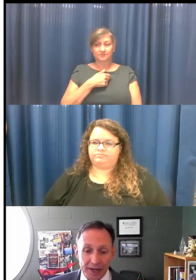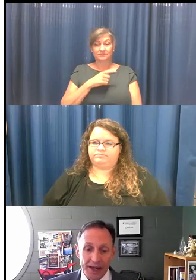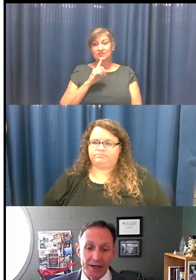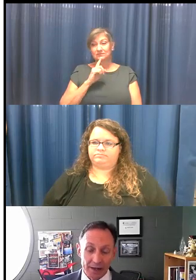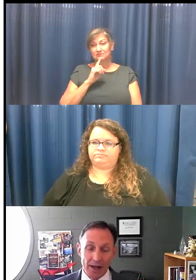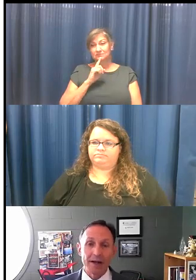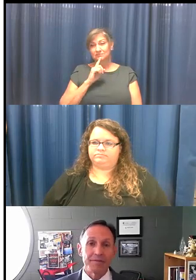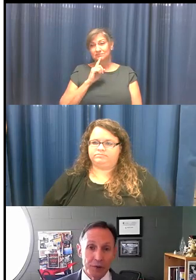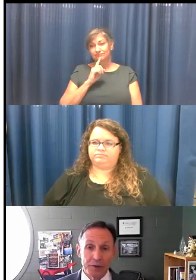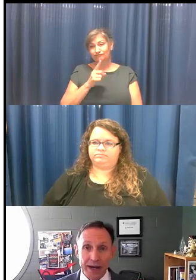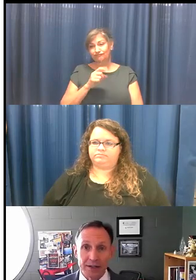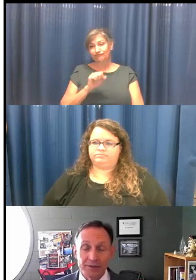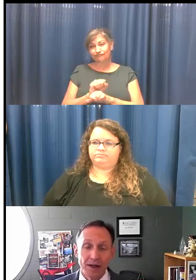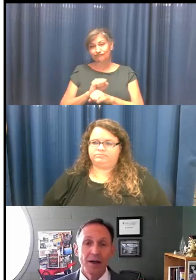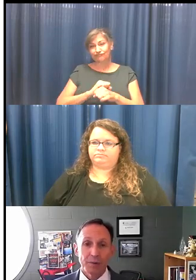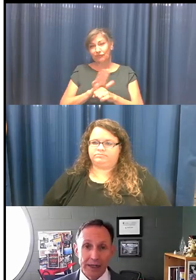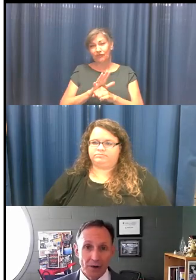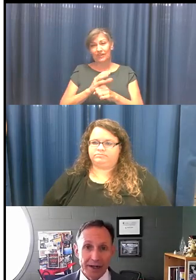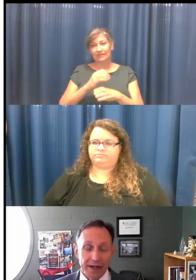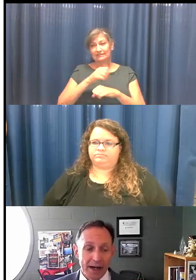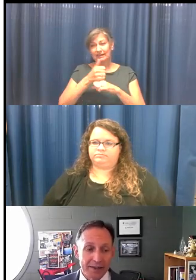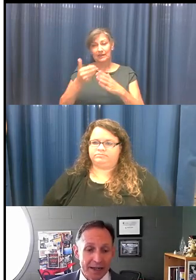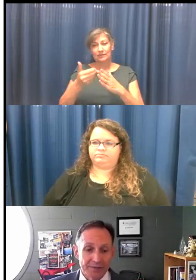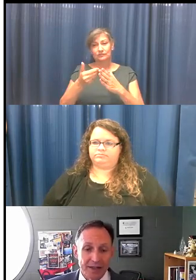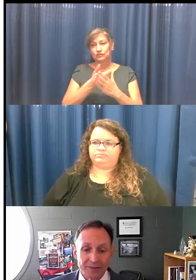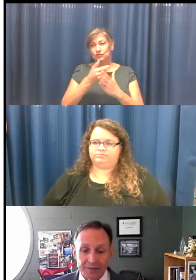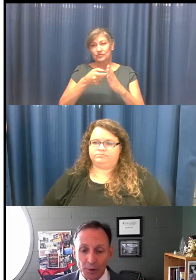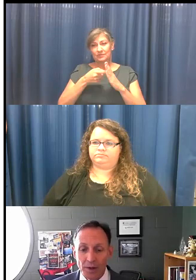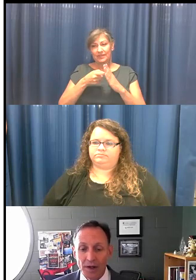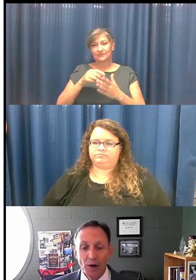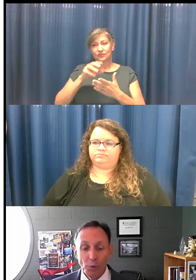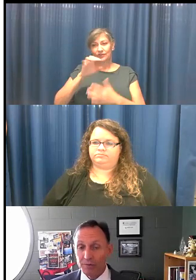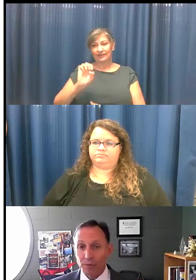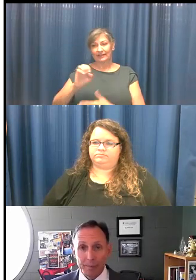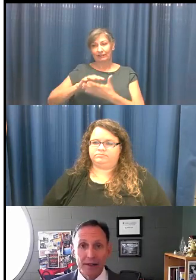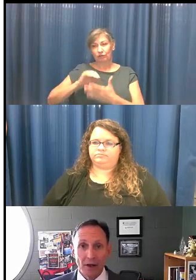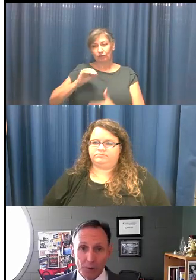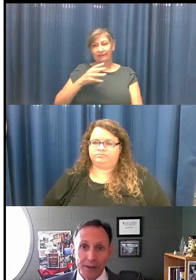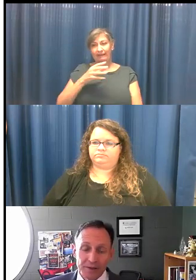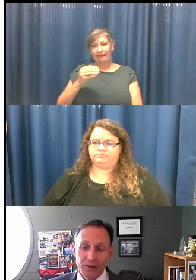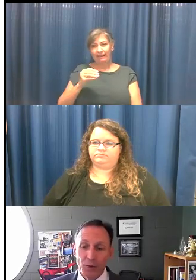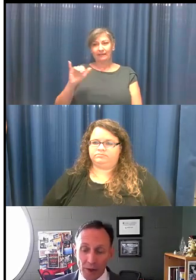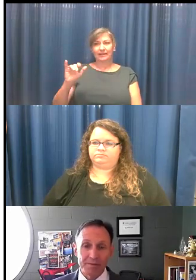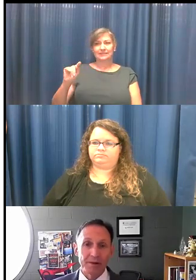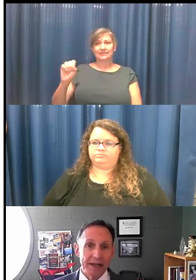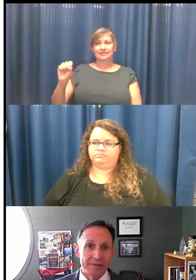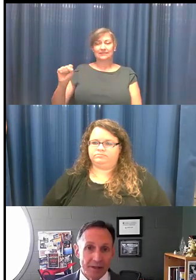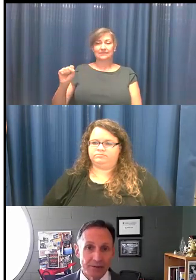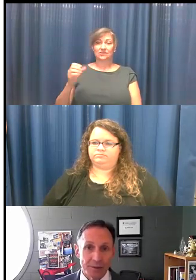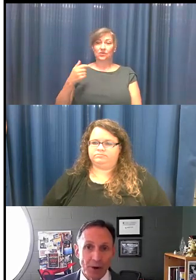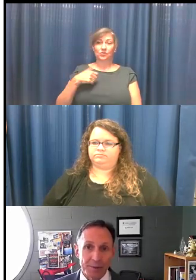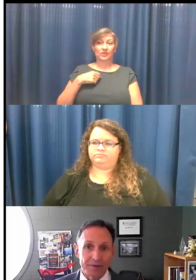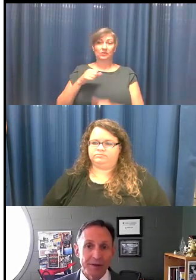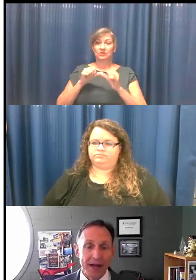has created a lot of new demands for e-learning and ITSS. So we've remained open to whatever needs